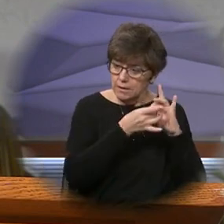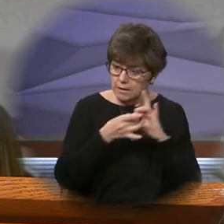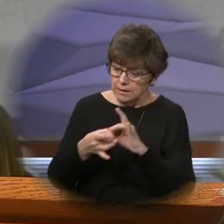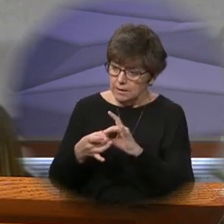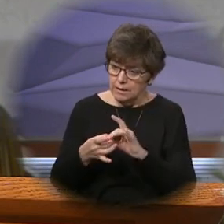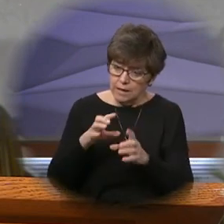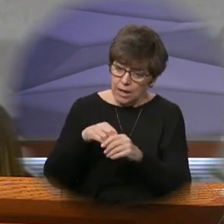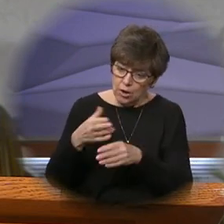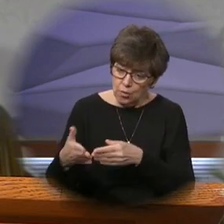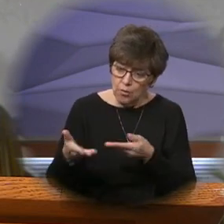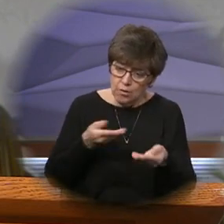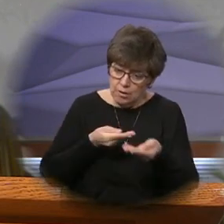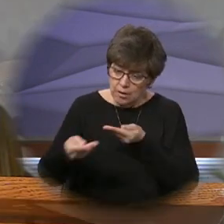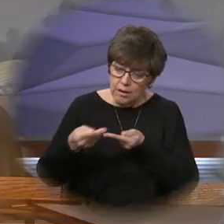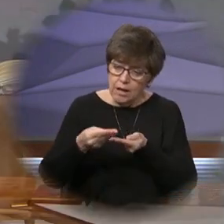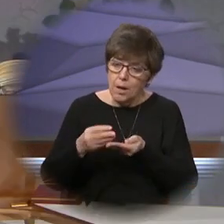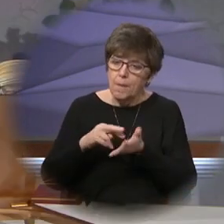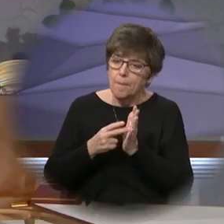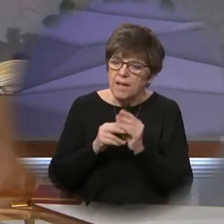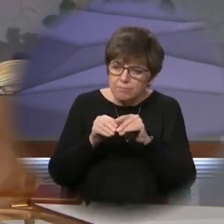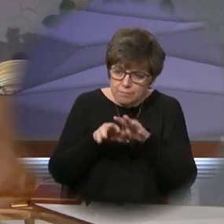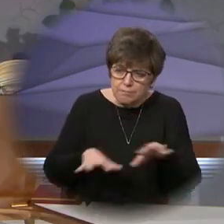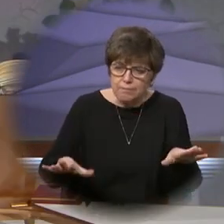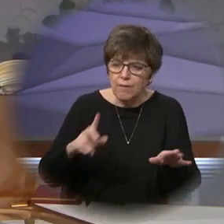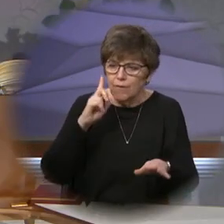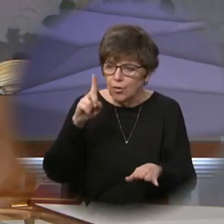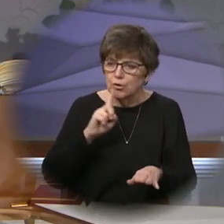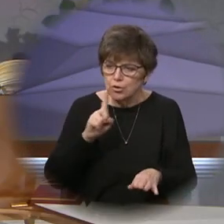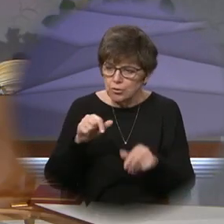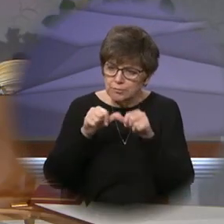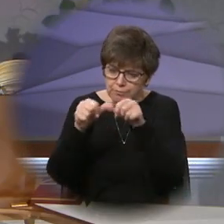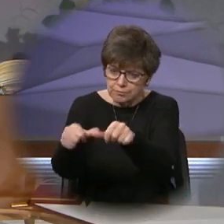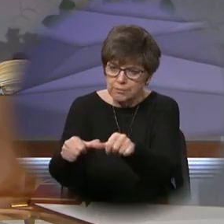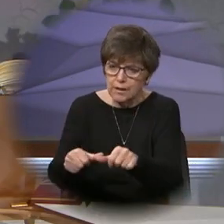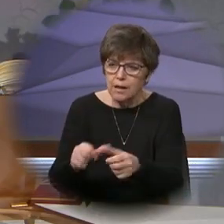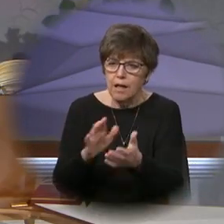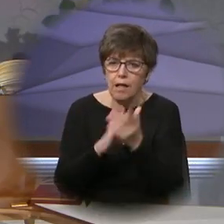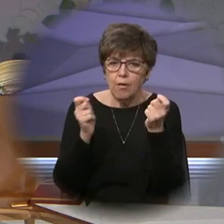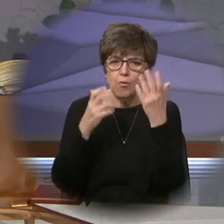him, bears fruit in plenty. Alleluia.